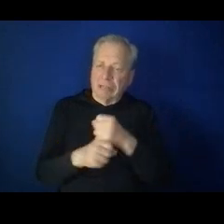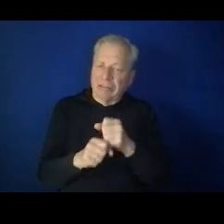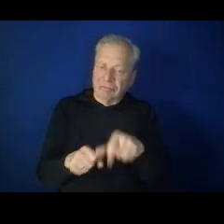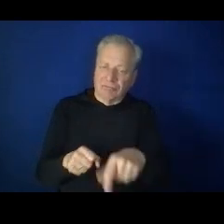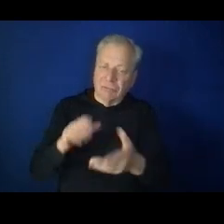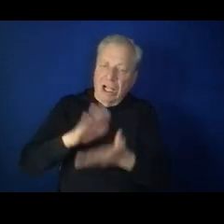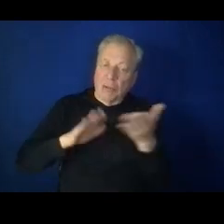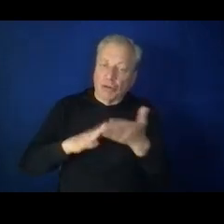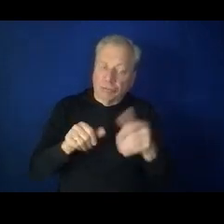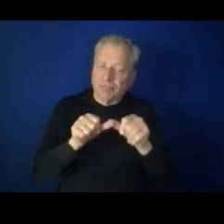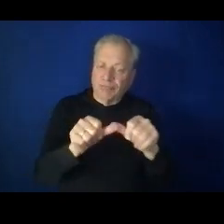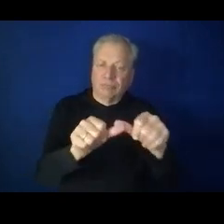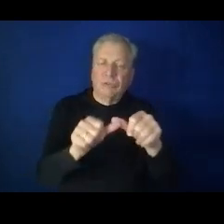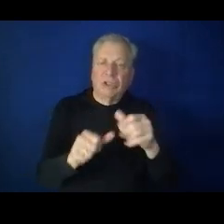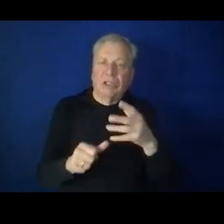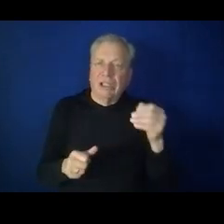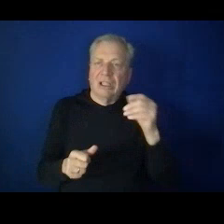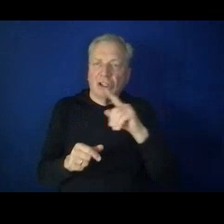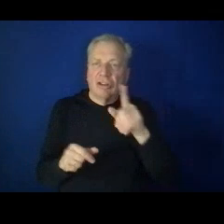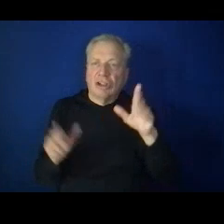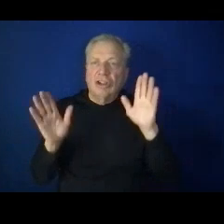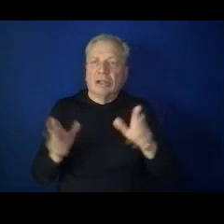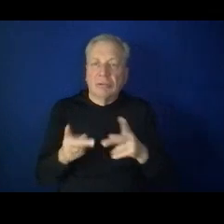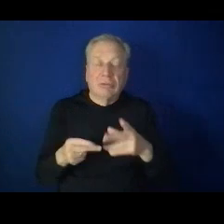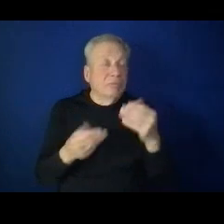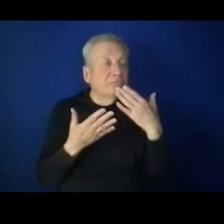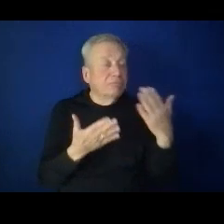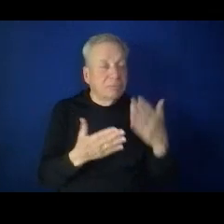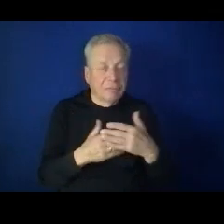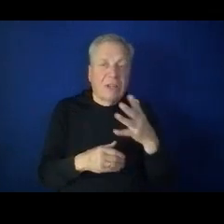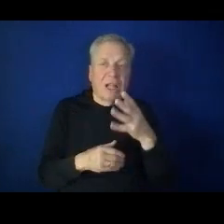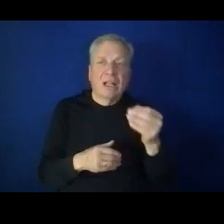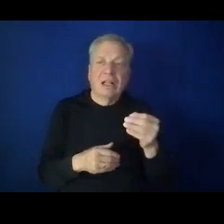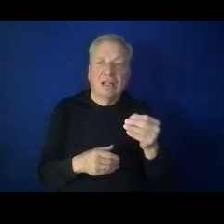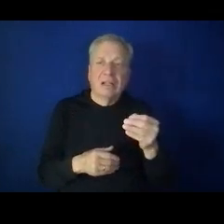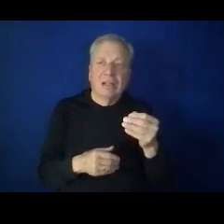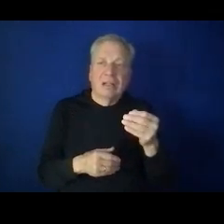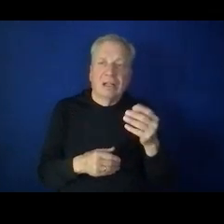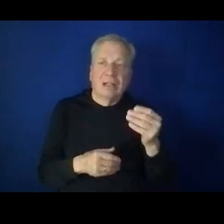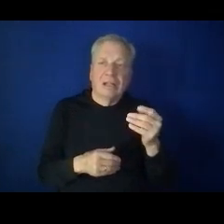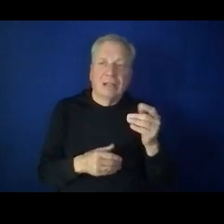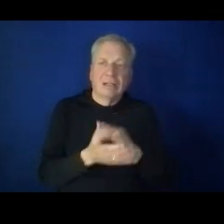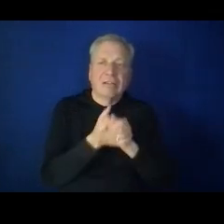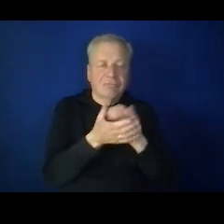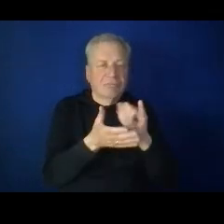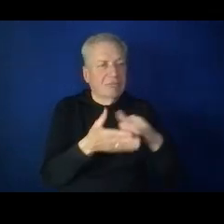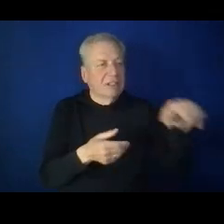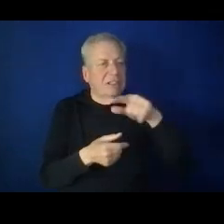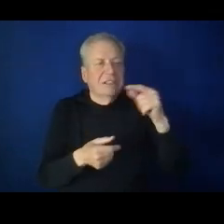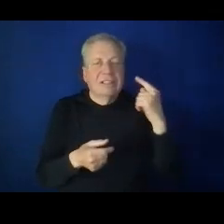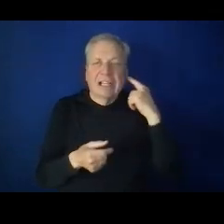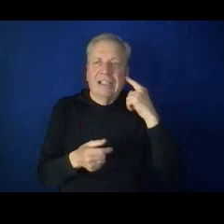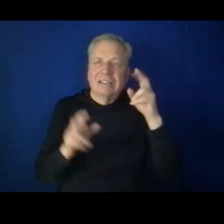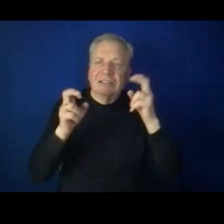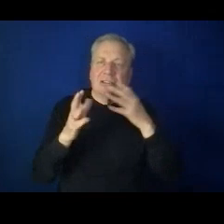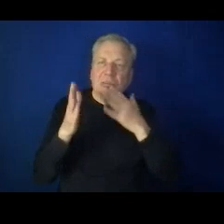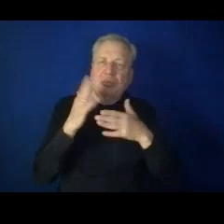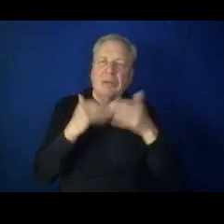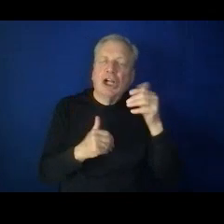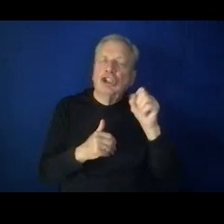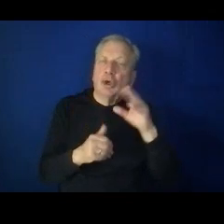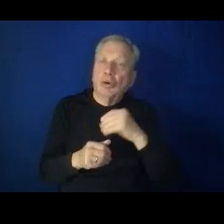Oh, great. Yeah, thanks. Yeah, give me a shout out if it's not there. That sounds better. Should I